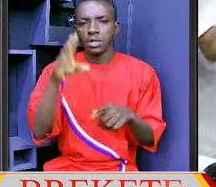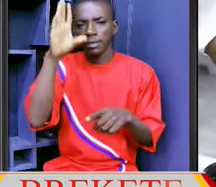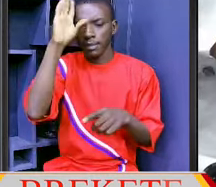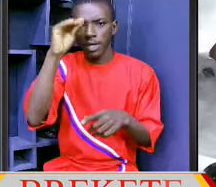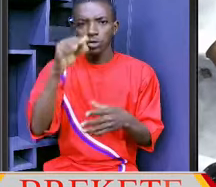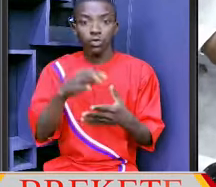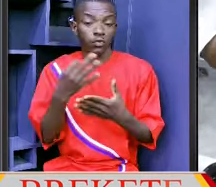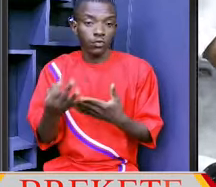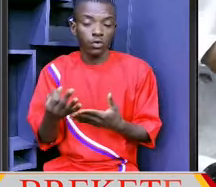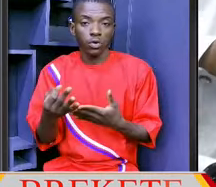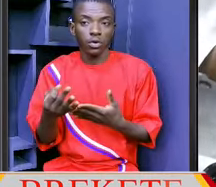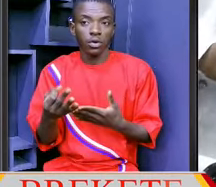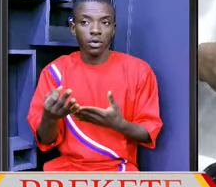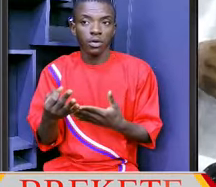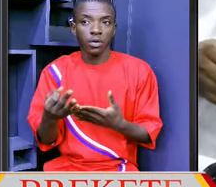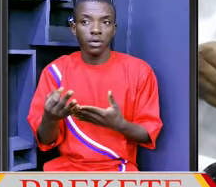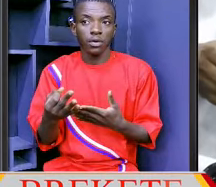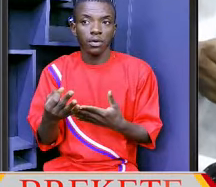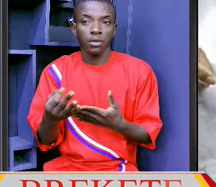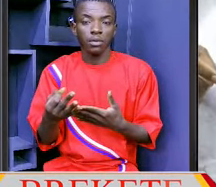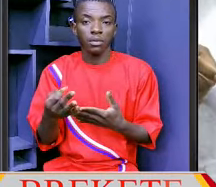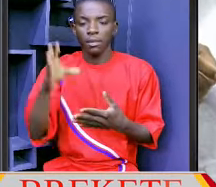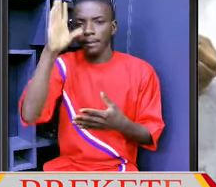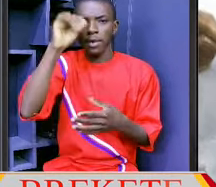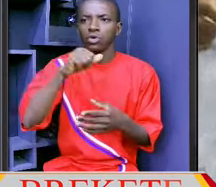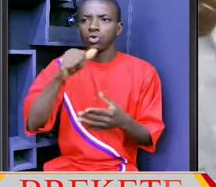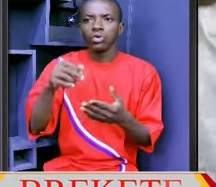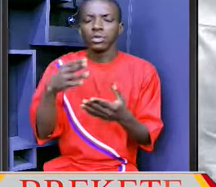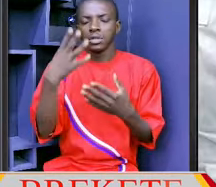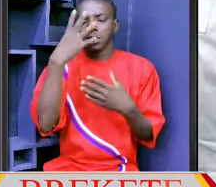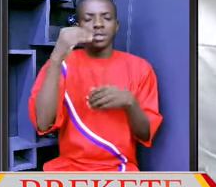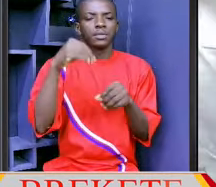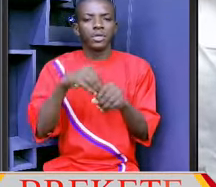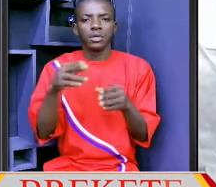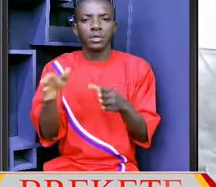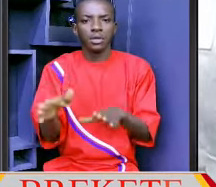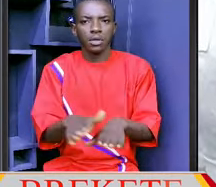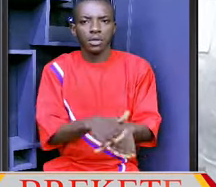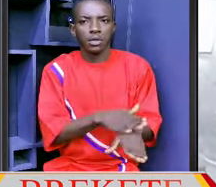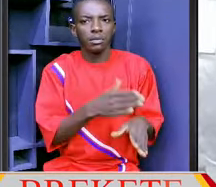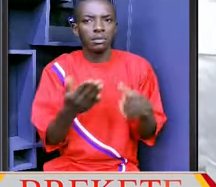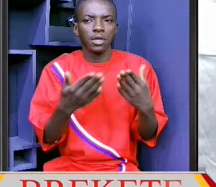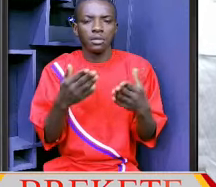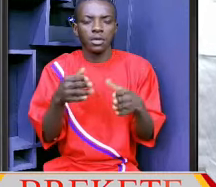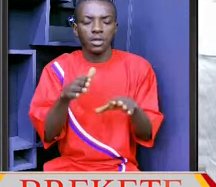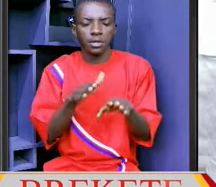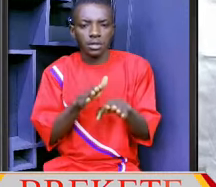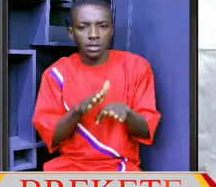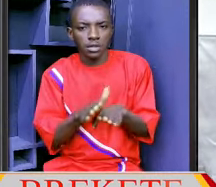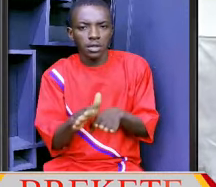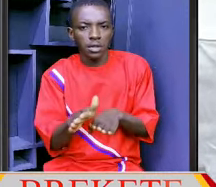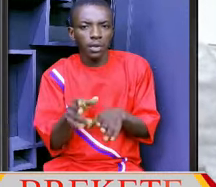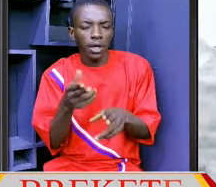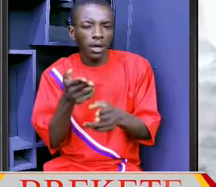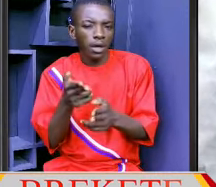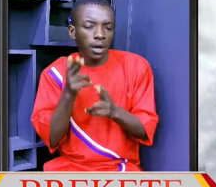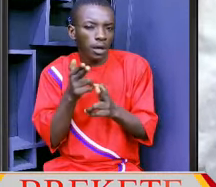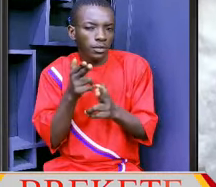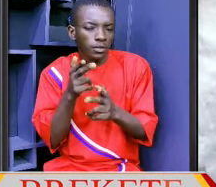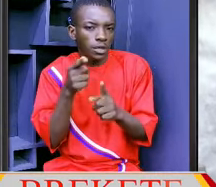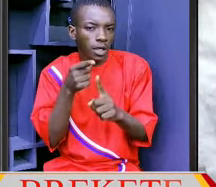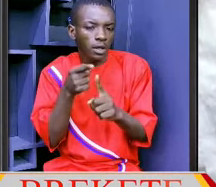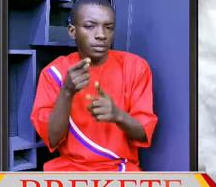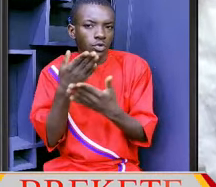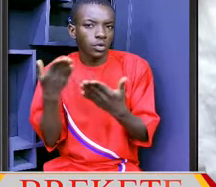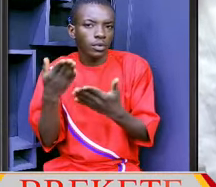now fall you fall. Man know they take for ground. Unless he lie down, they aim something. Mm-hmm. And anything where you aim for a